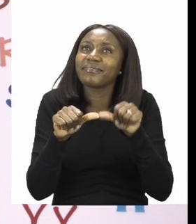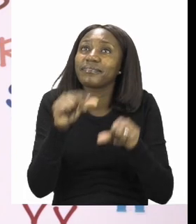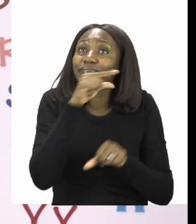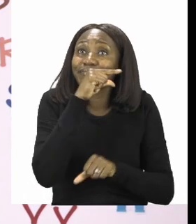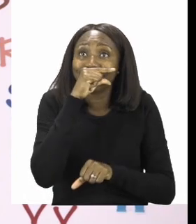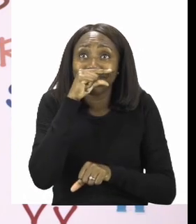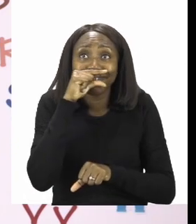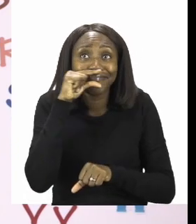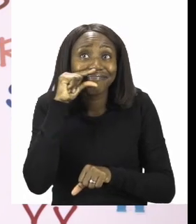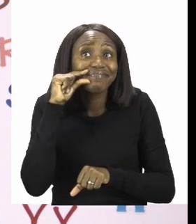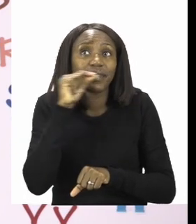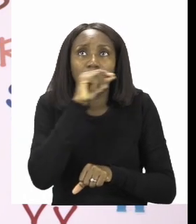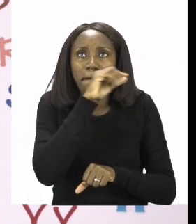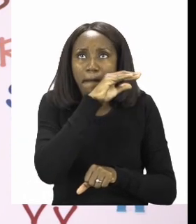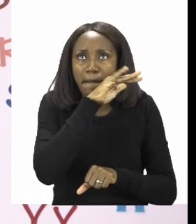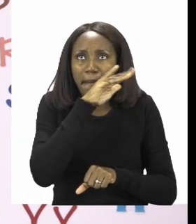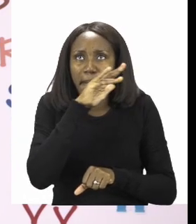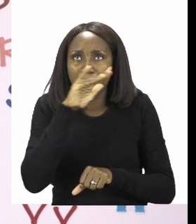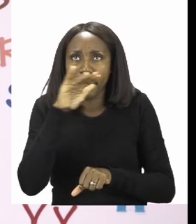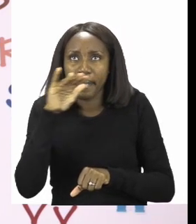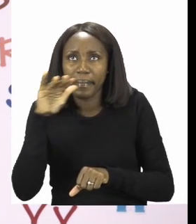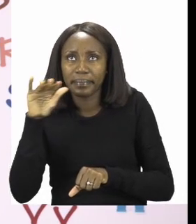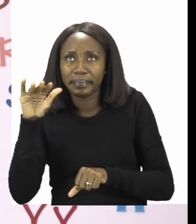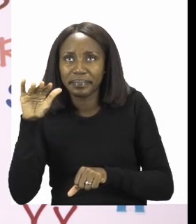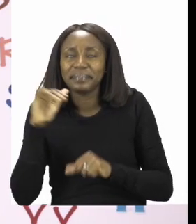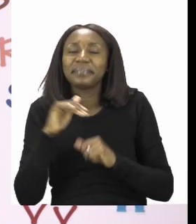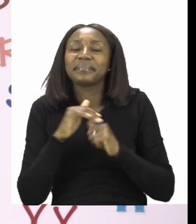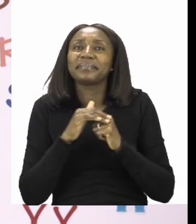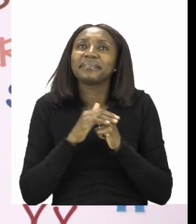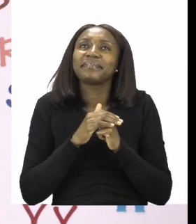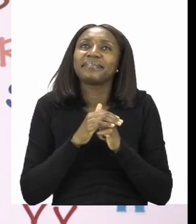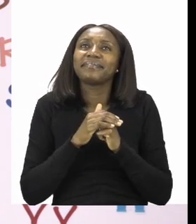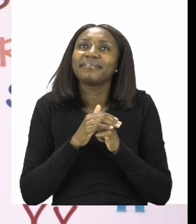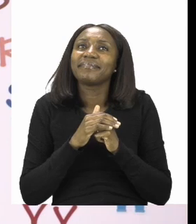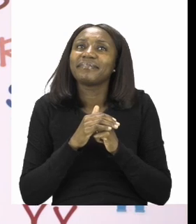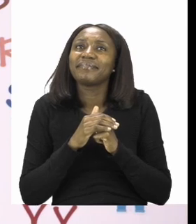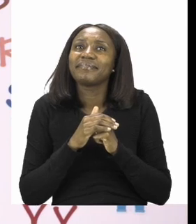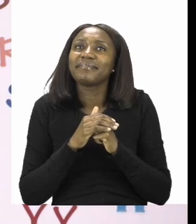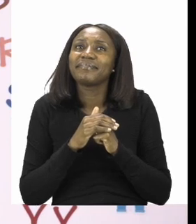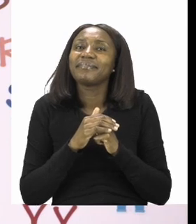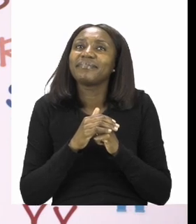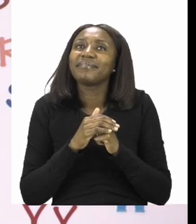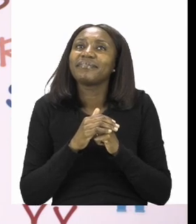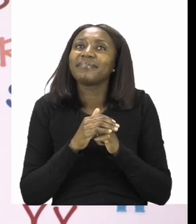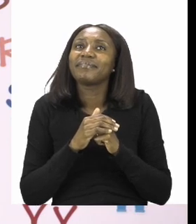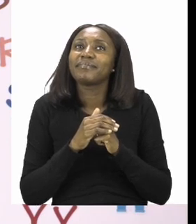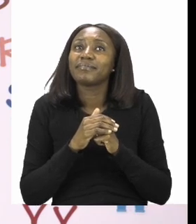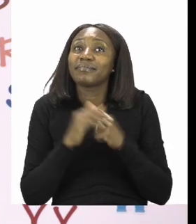the name. So the number name starts with